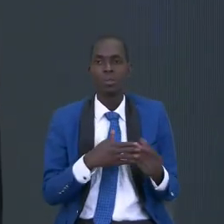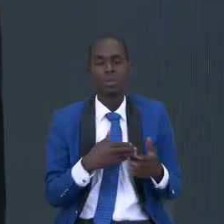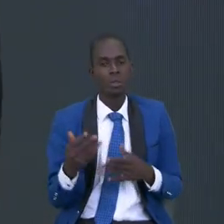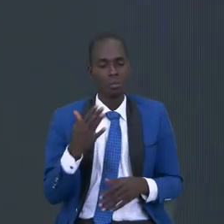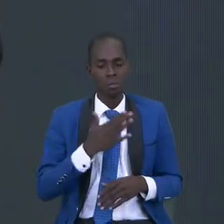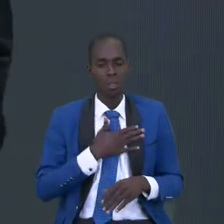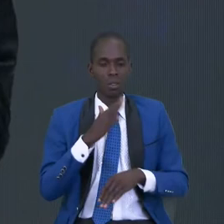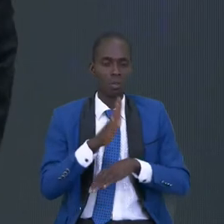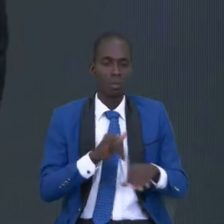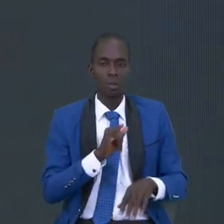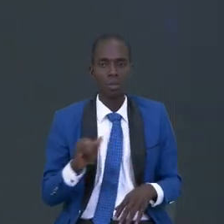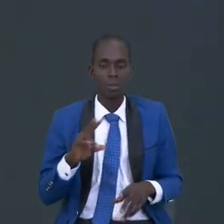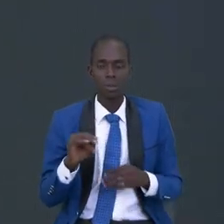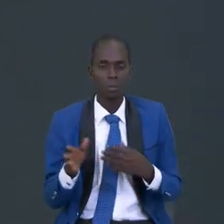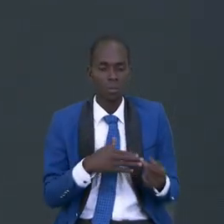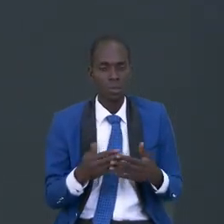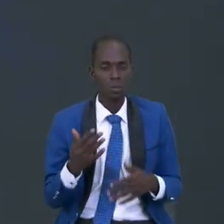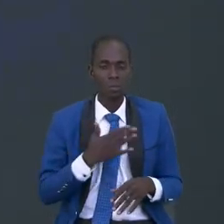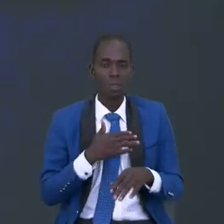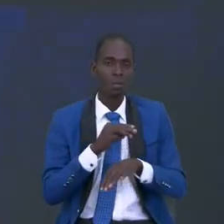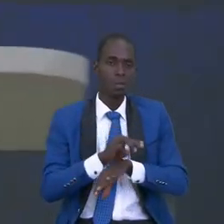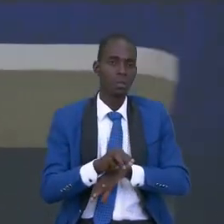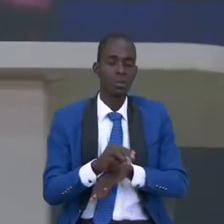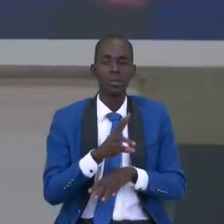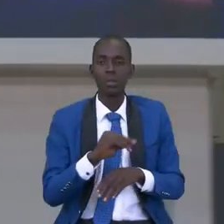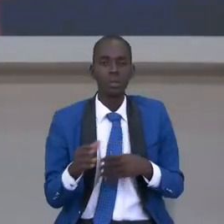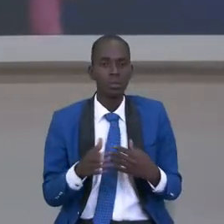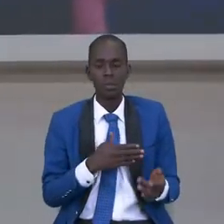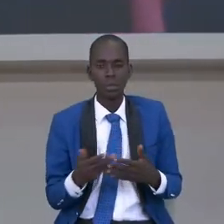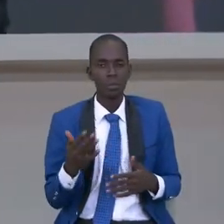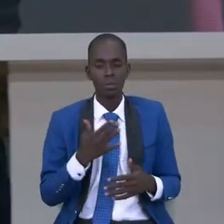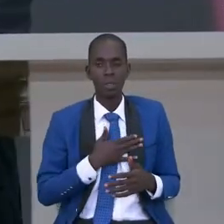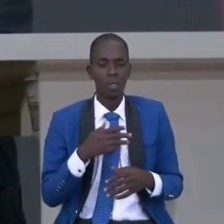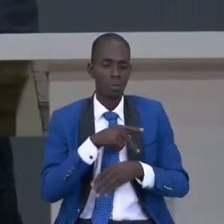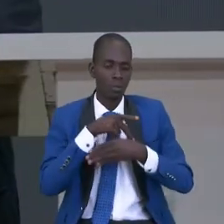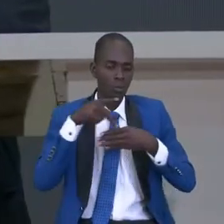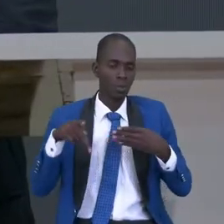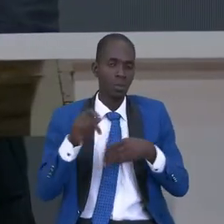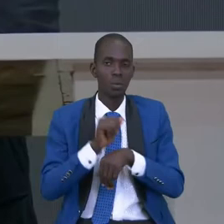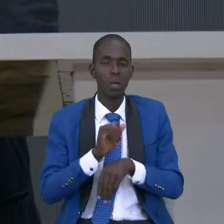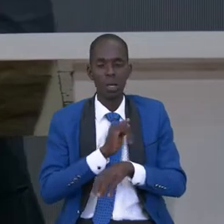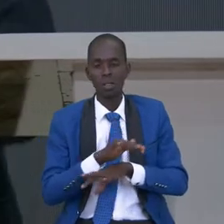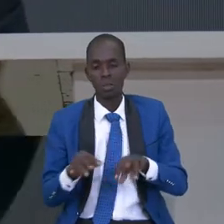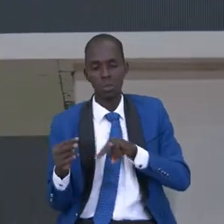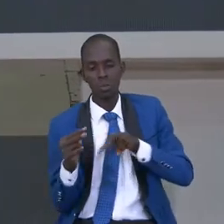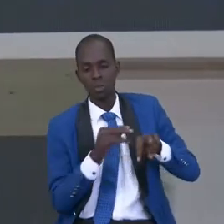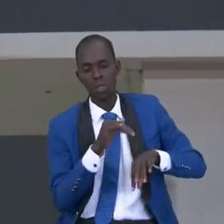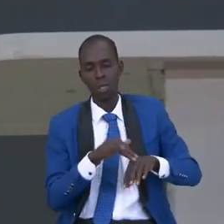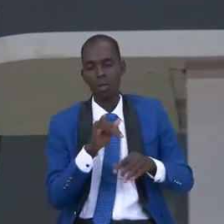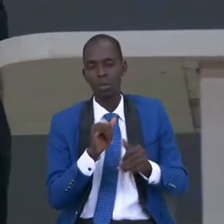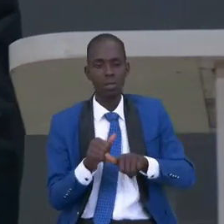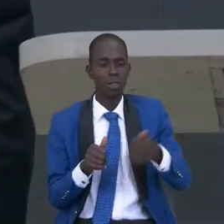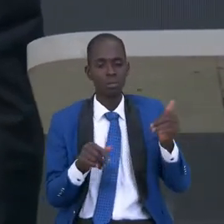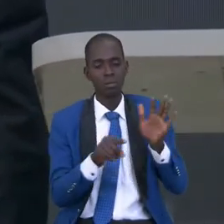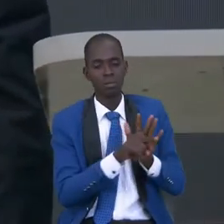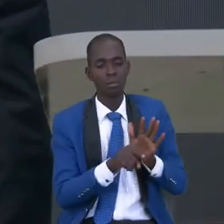calling, whatever my ministry, whatever my profession, I don't look on that other side. I